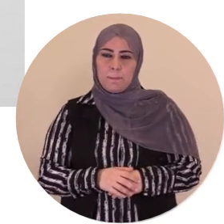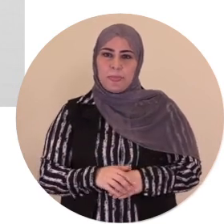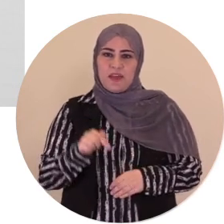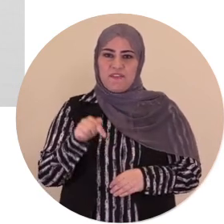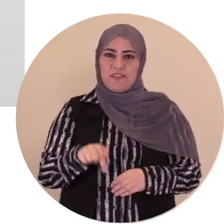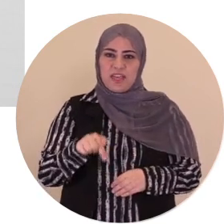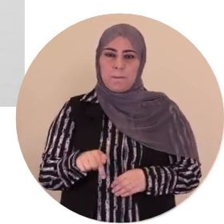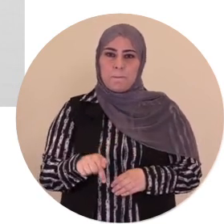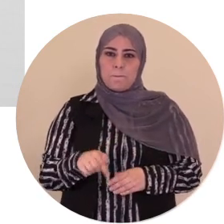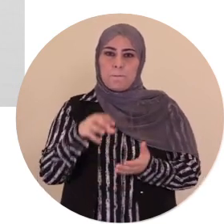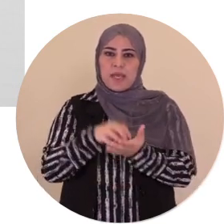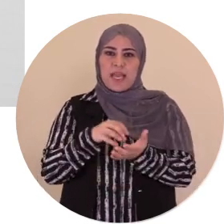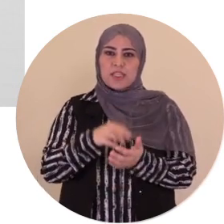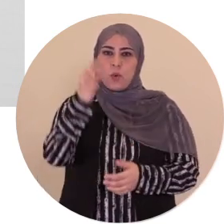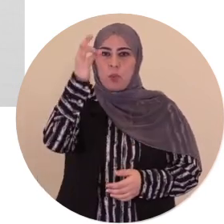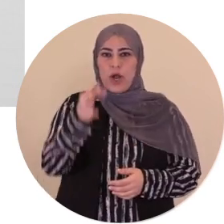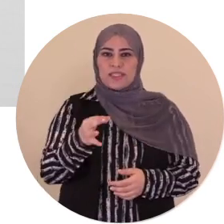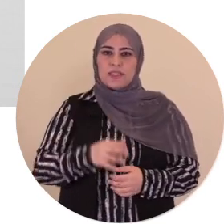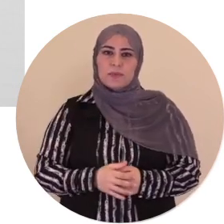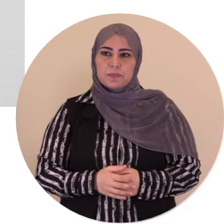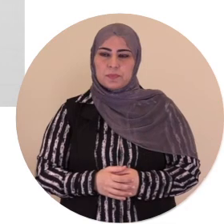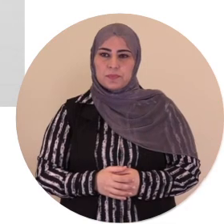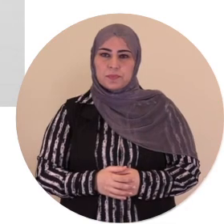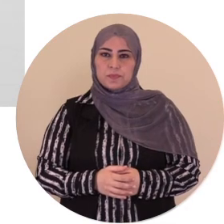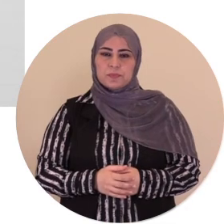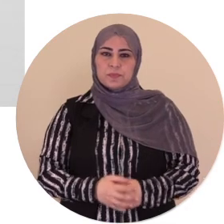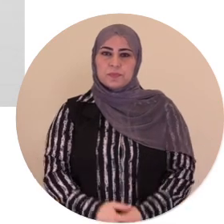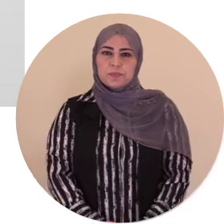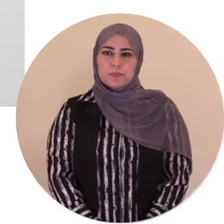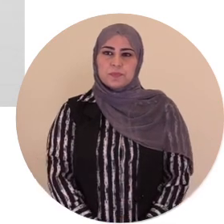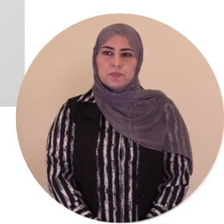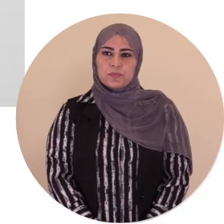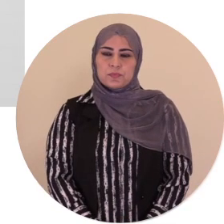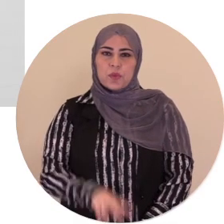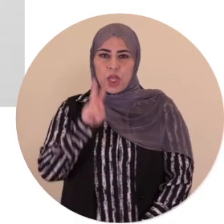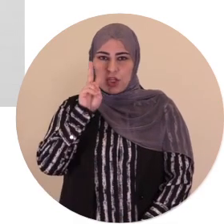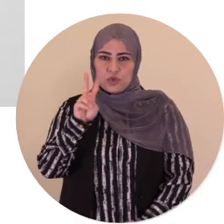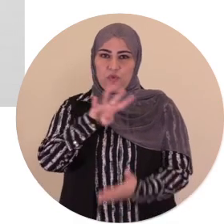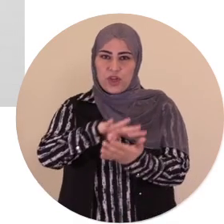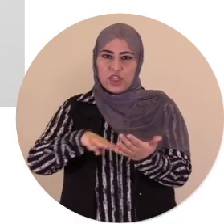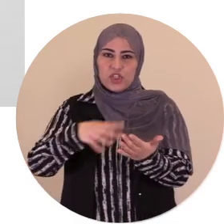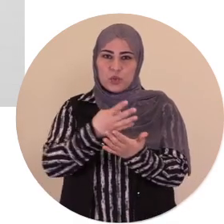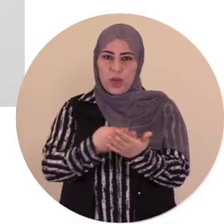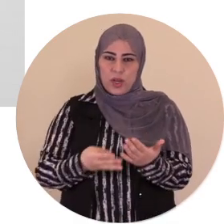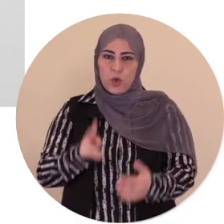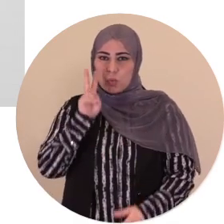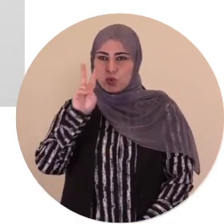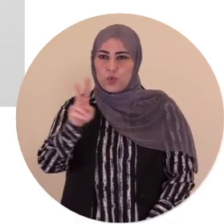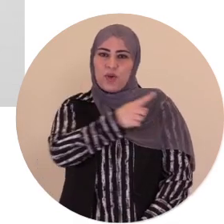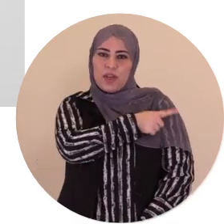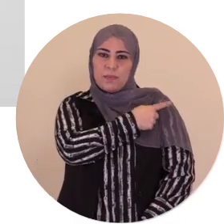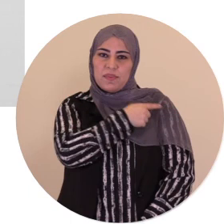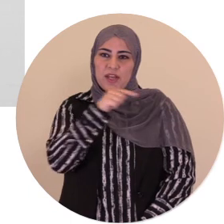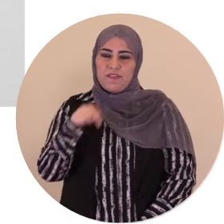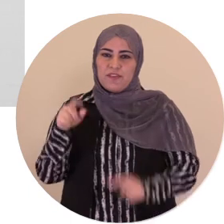when we're pointing at something at a specific point. Again, you have some examples here for you,